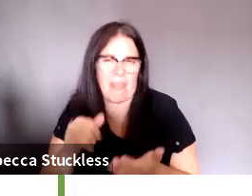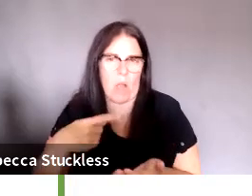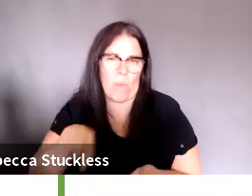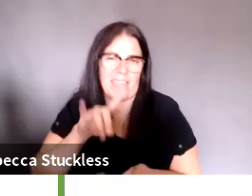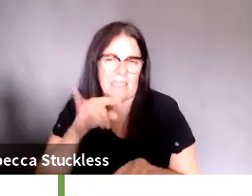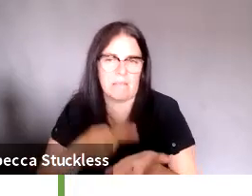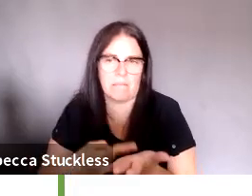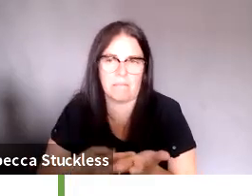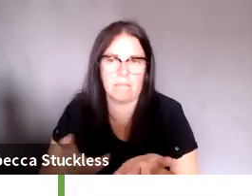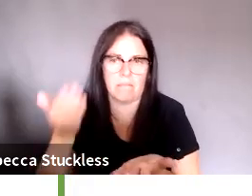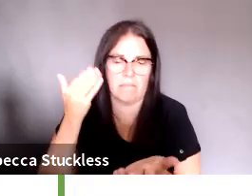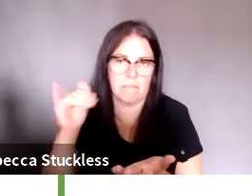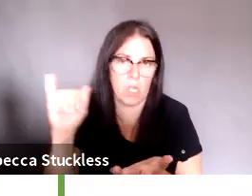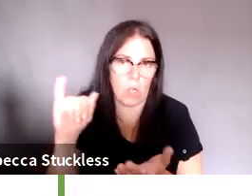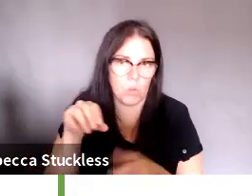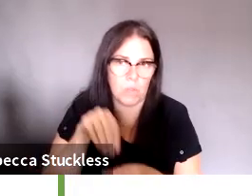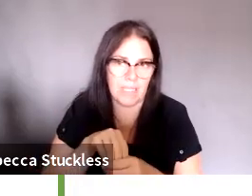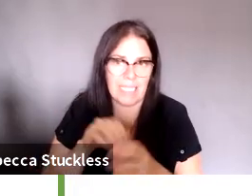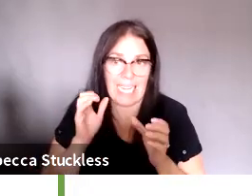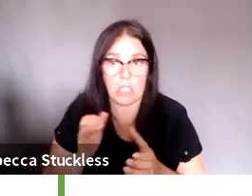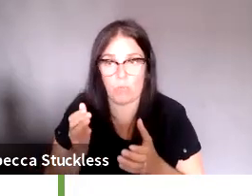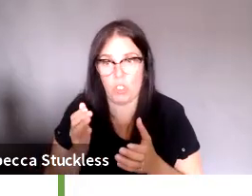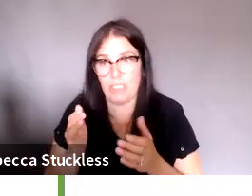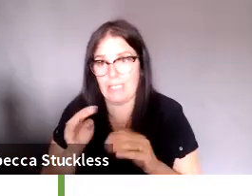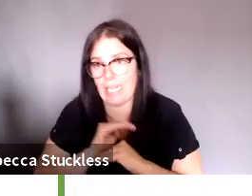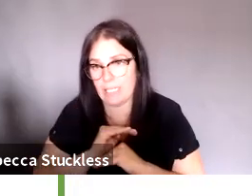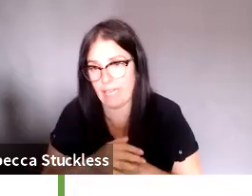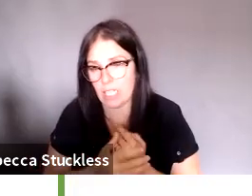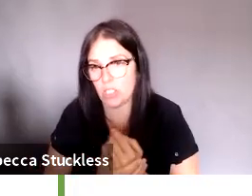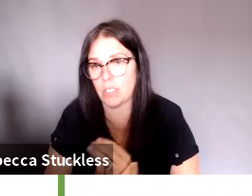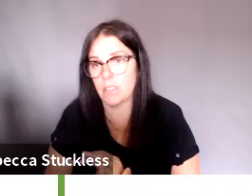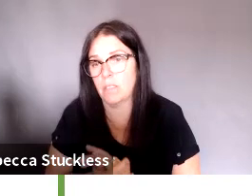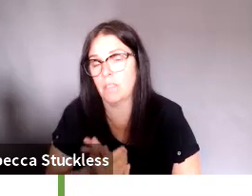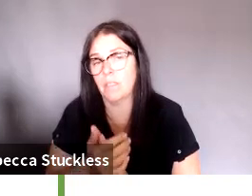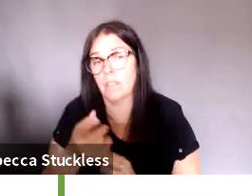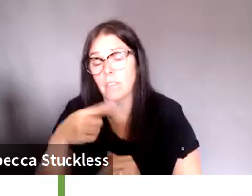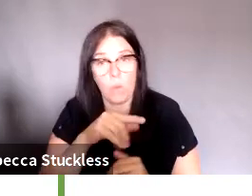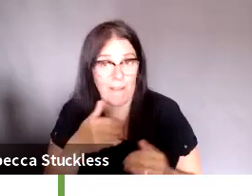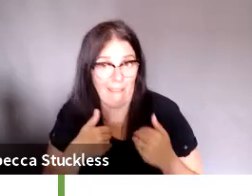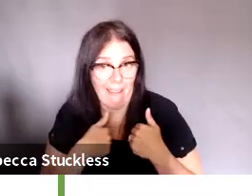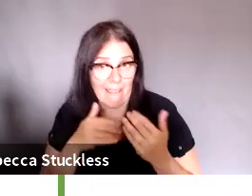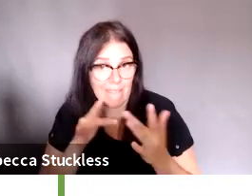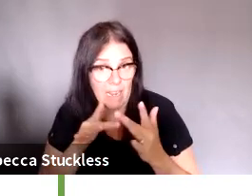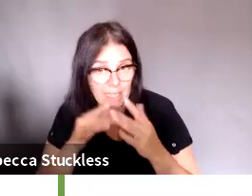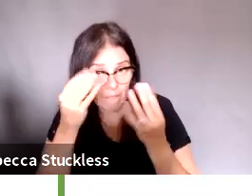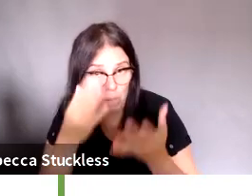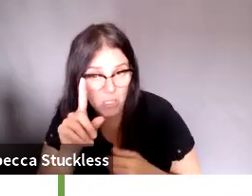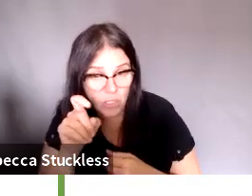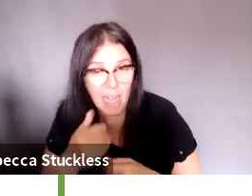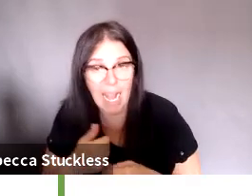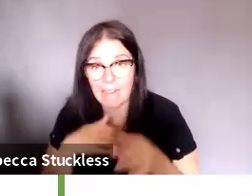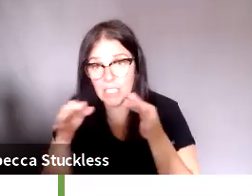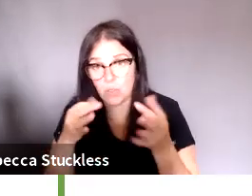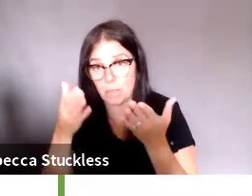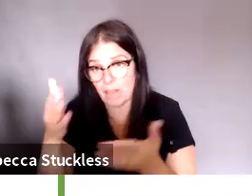terms of also in terms of customer satisfaction. Do we have our contact information and descriptions on the web